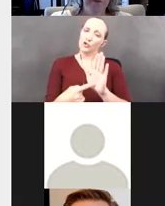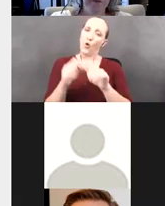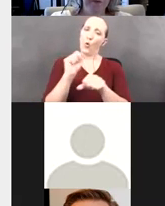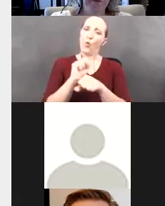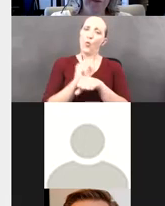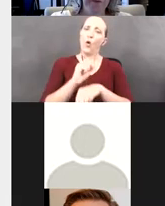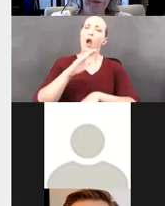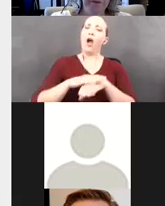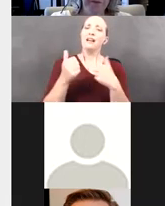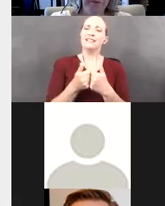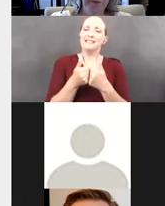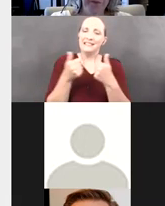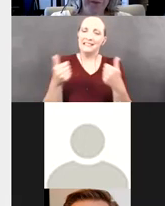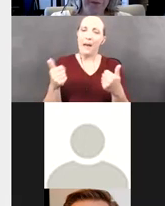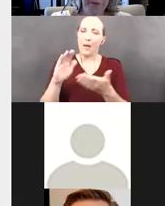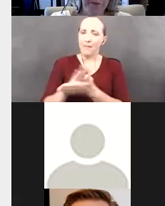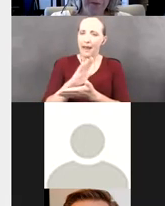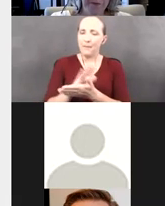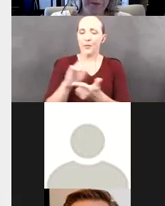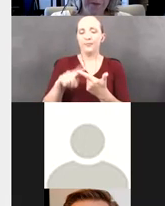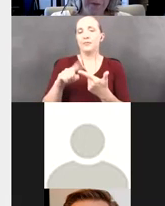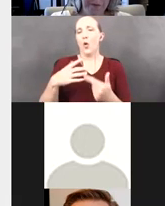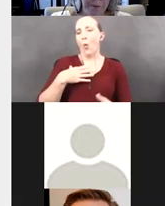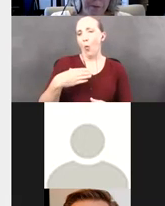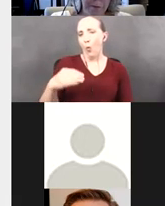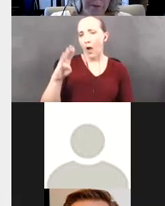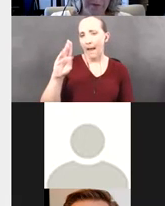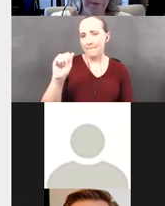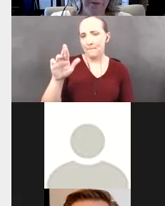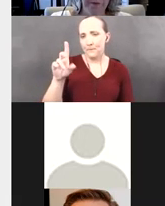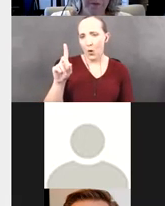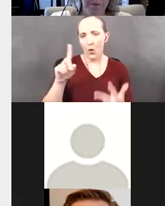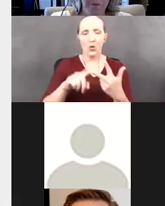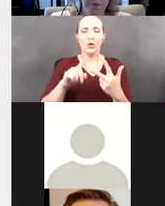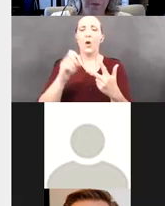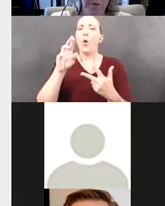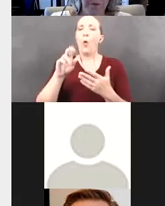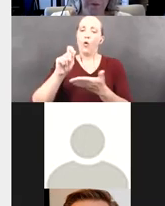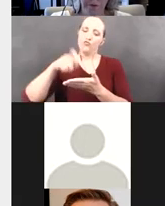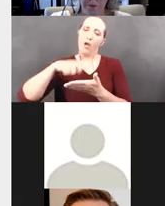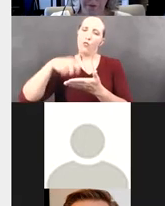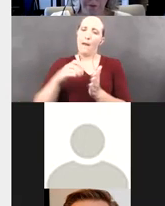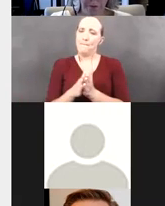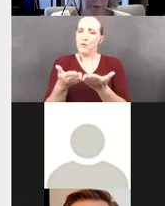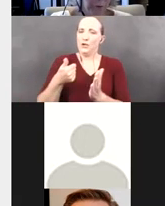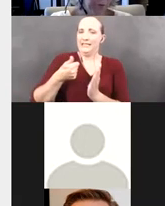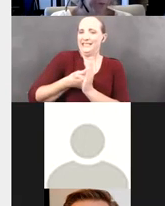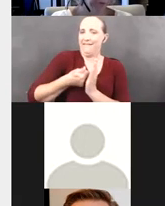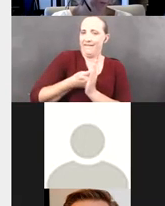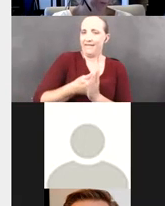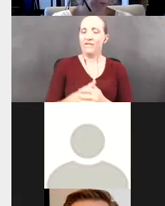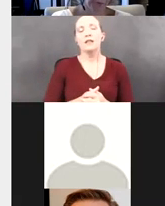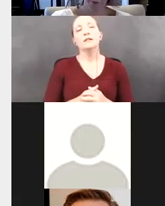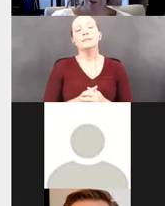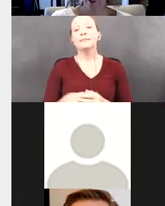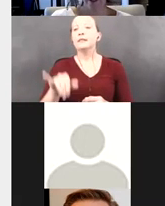mostrar sheet su of paper, trabajo en a un papel whiteboard, or the separado o workbook una page pizarra provided blanca in their o la books. página del trabajo If del that is the libro de case,